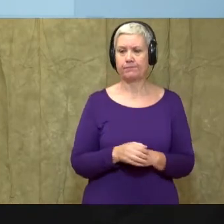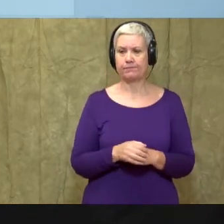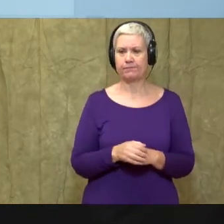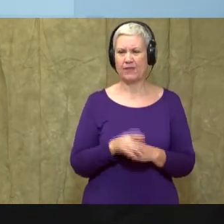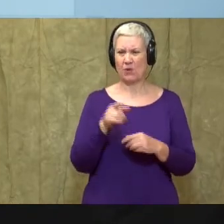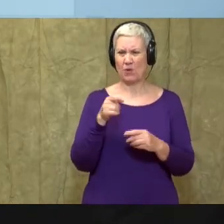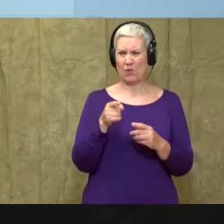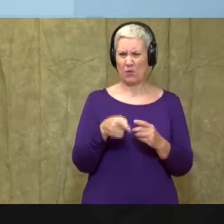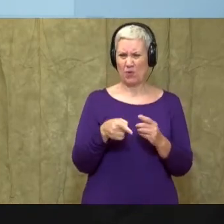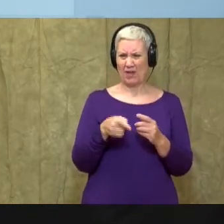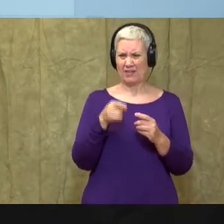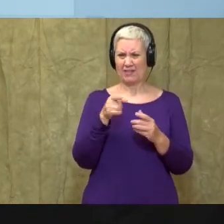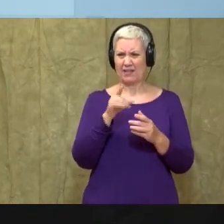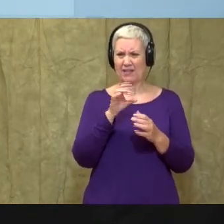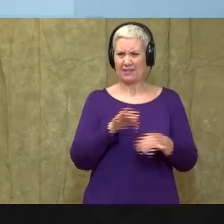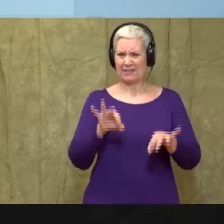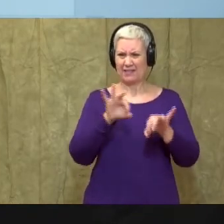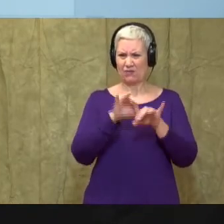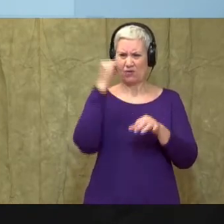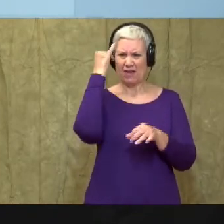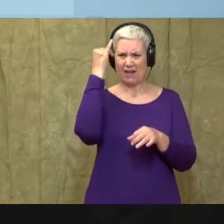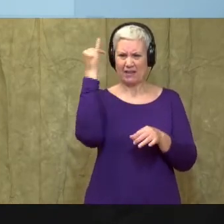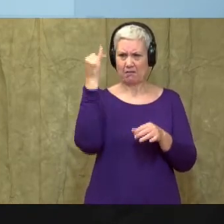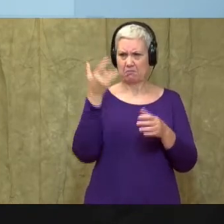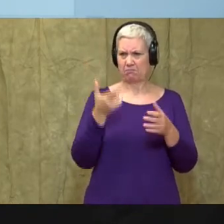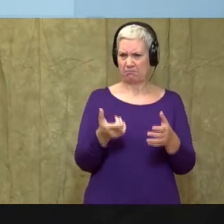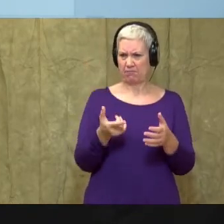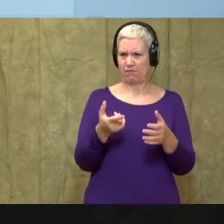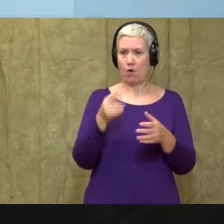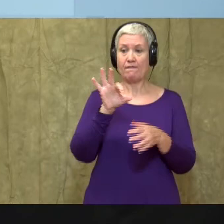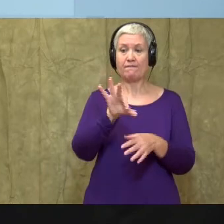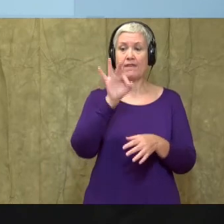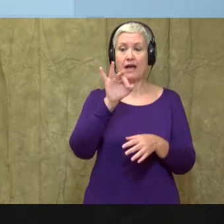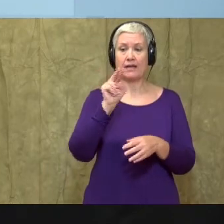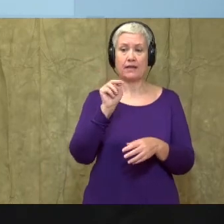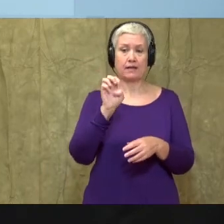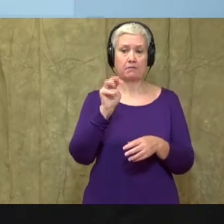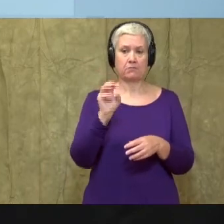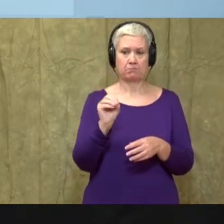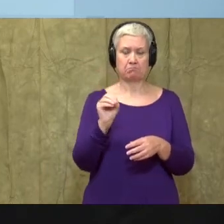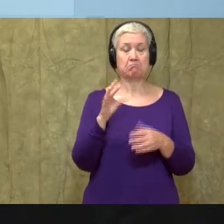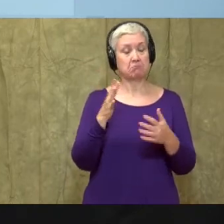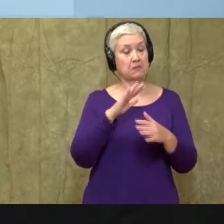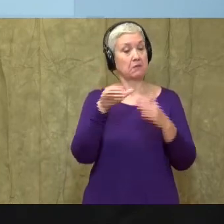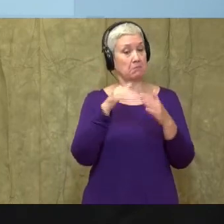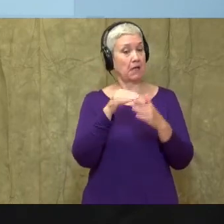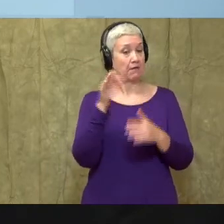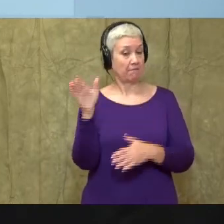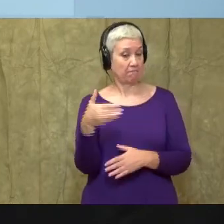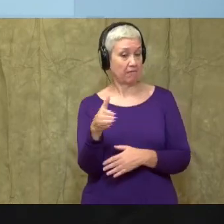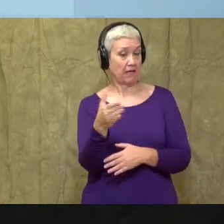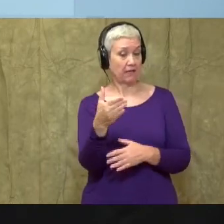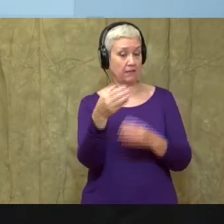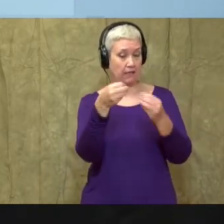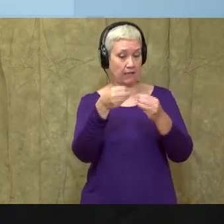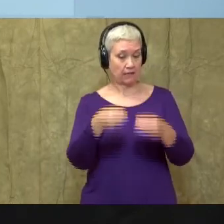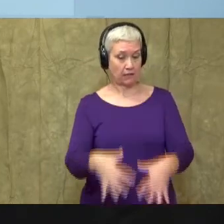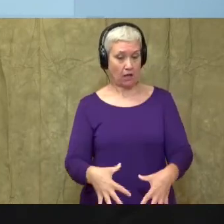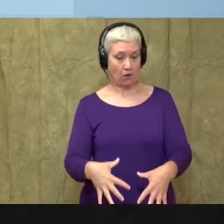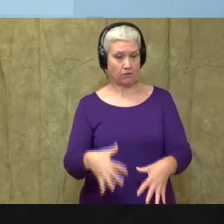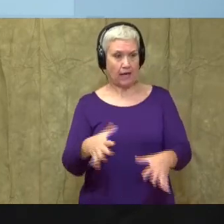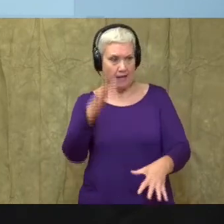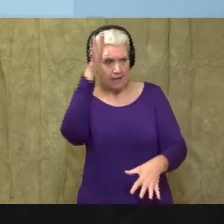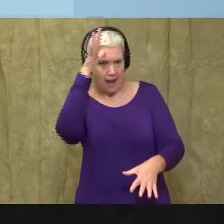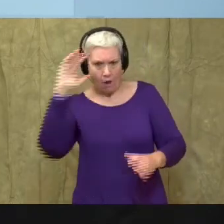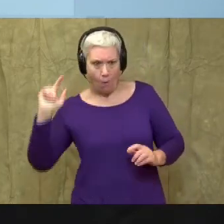central idea of Finding Nemo is, you would say, well, it's about a fish who gets lost, and his dad goes and he finds